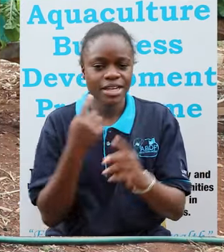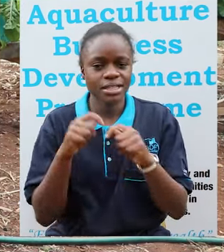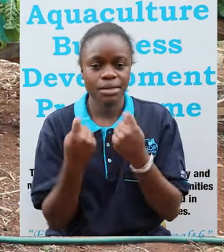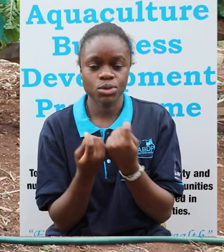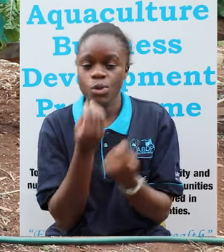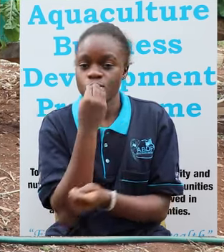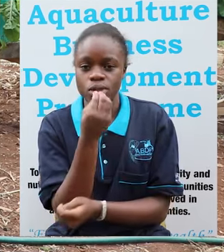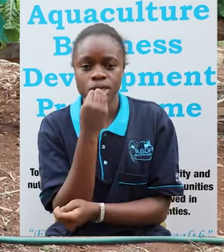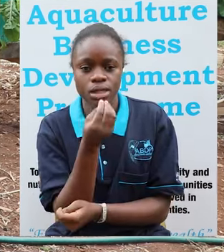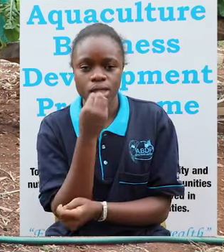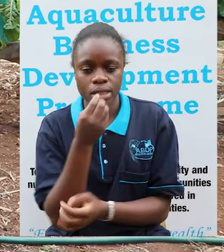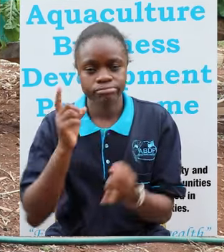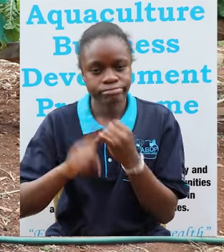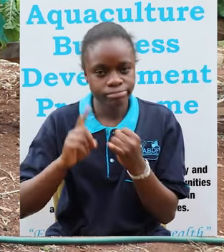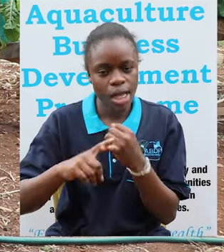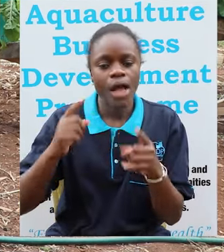of food,